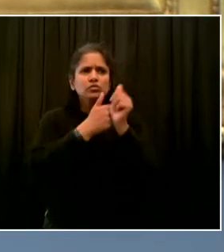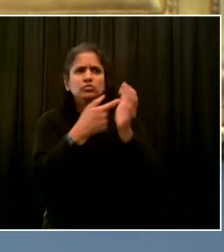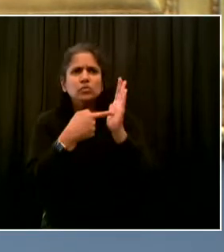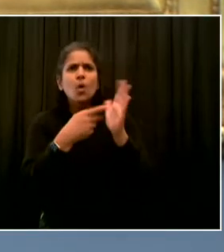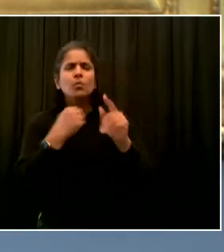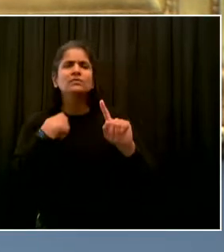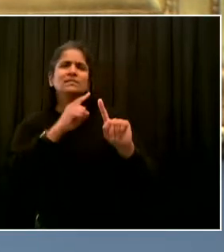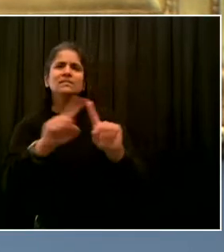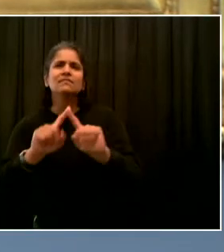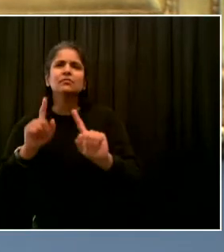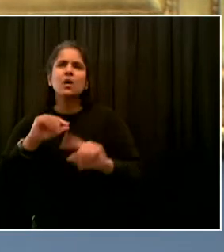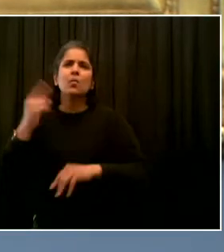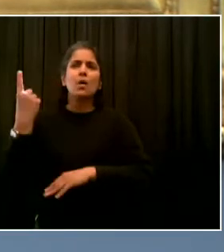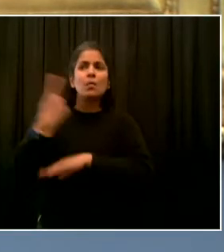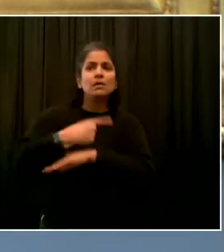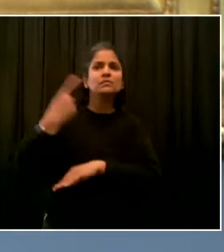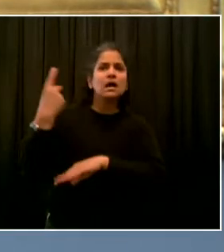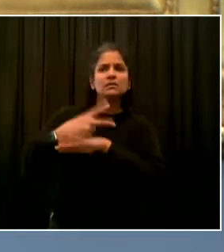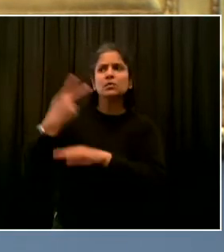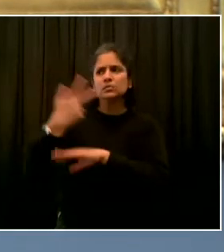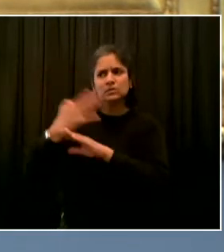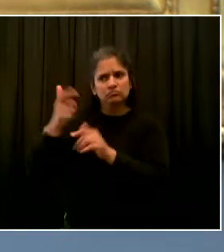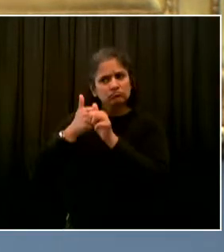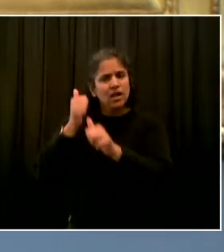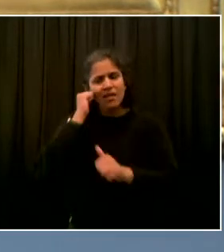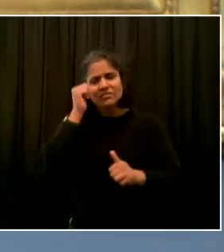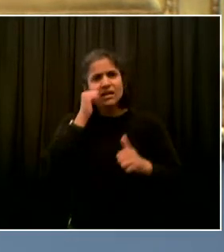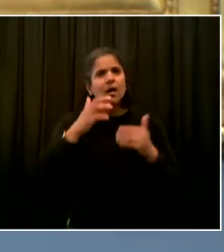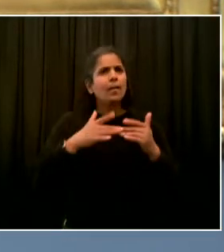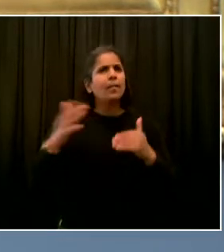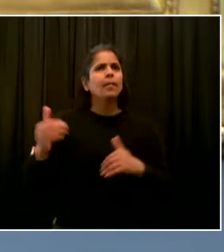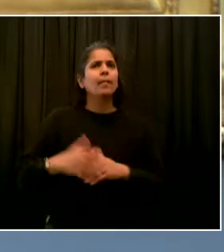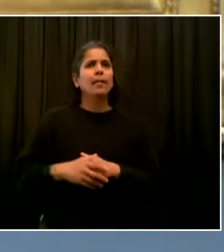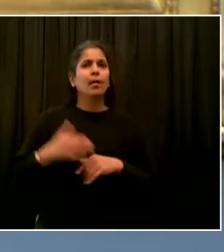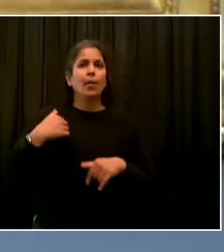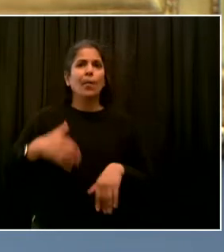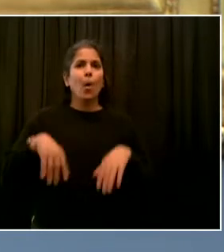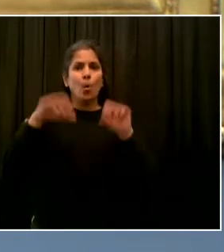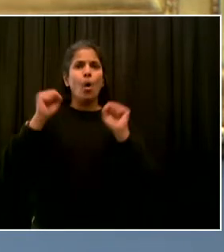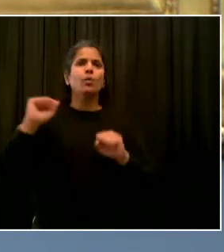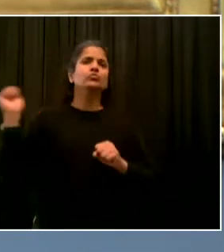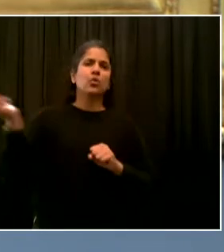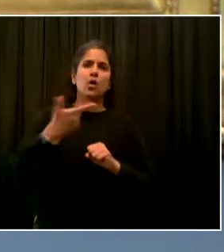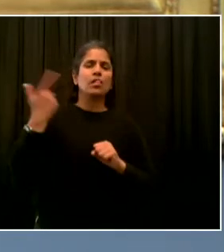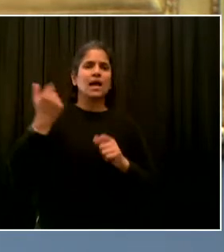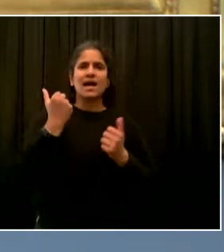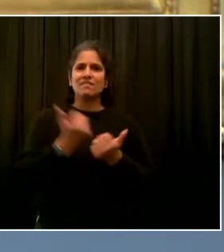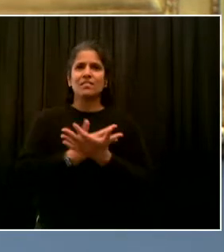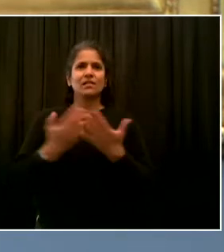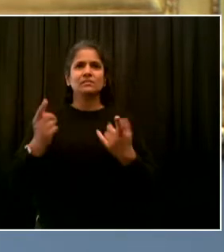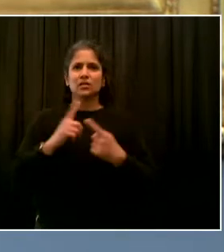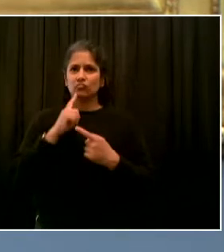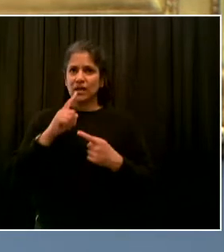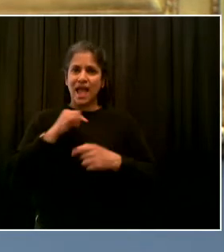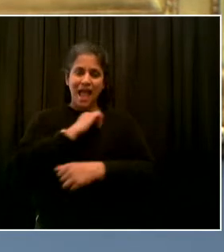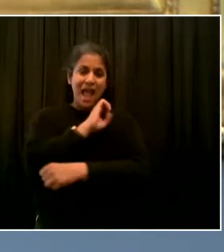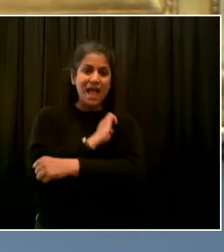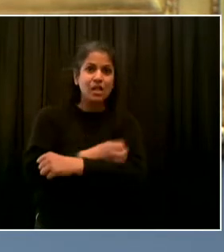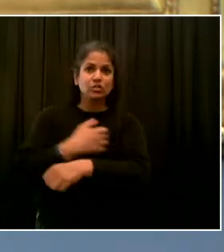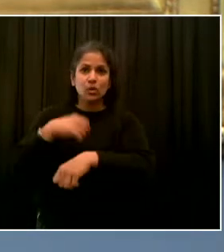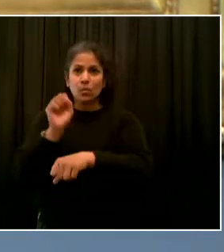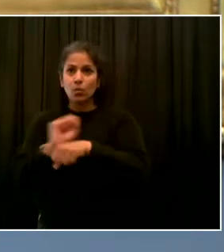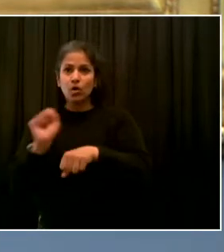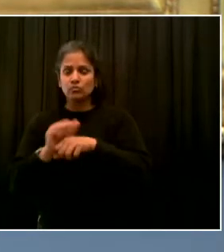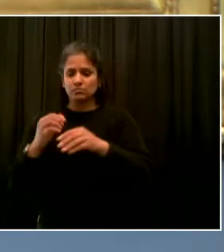dangerousness component was one of them. That has taken, I believe, all of the oxygen out of the room. I stated that we need to stop allowing the